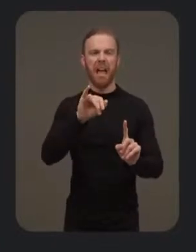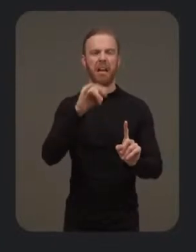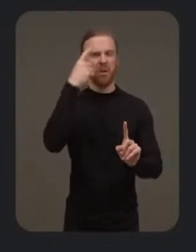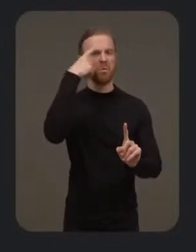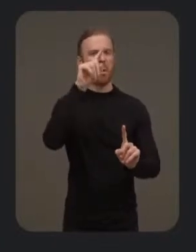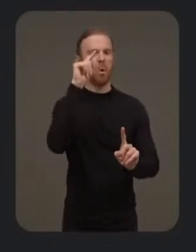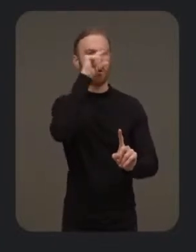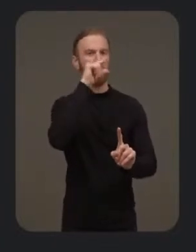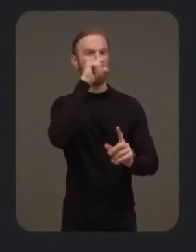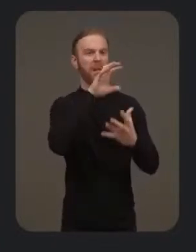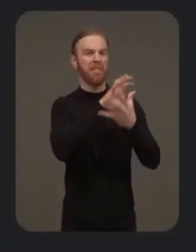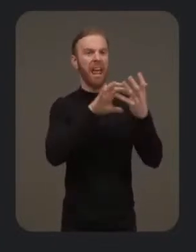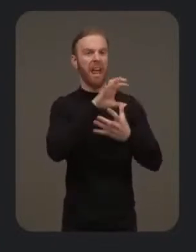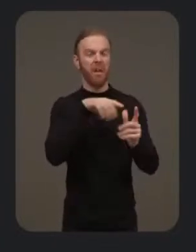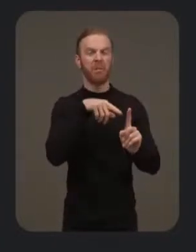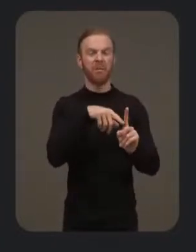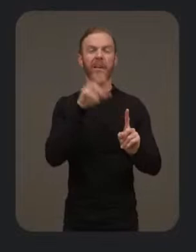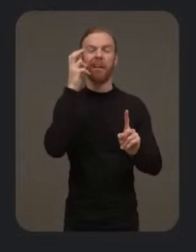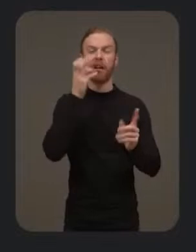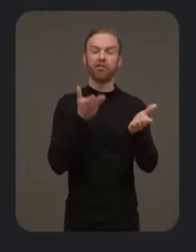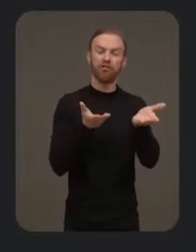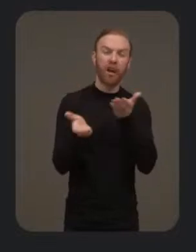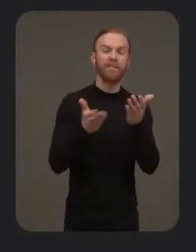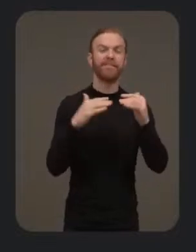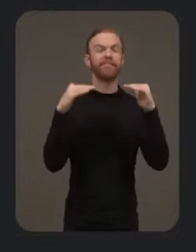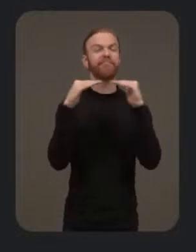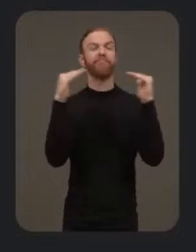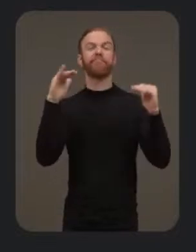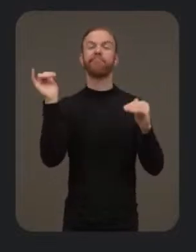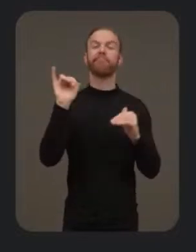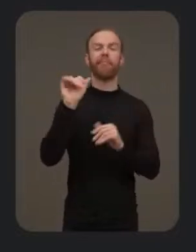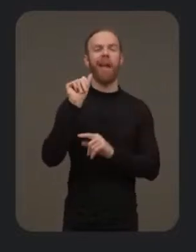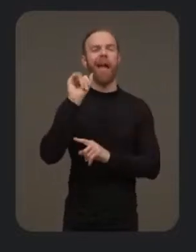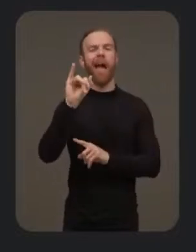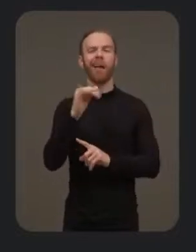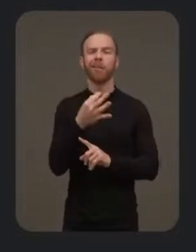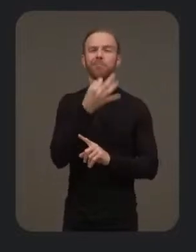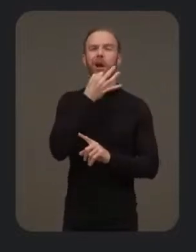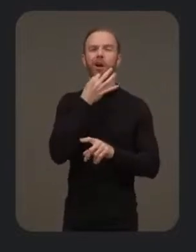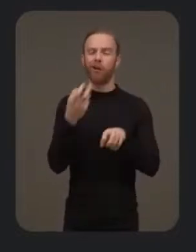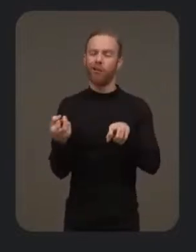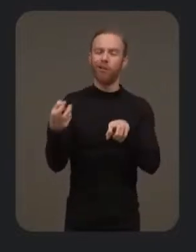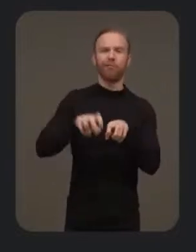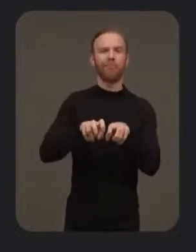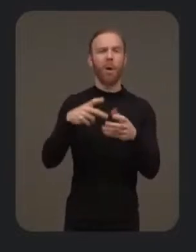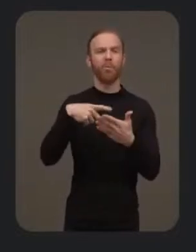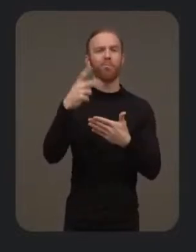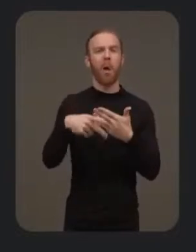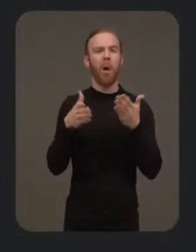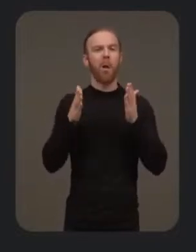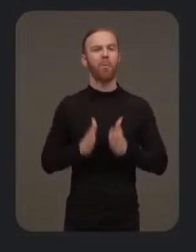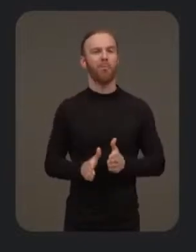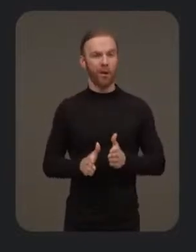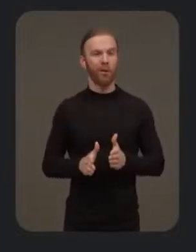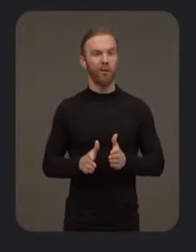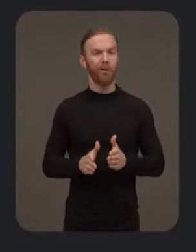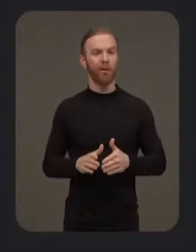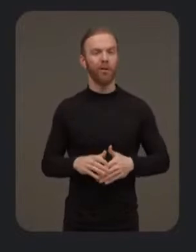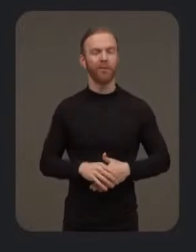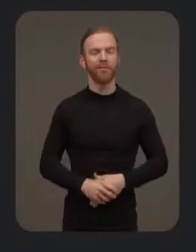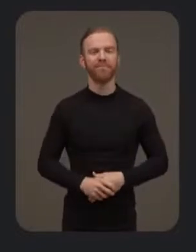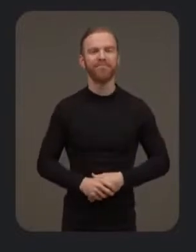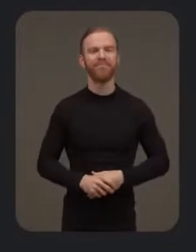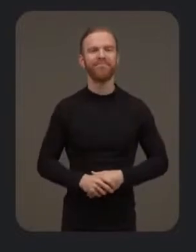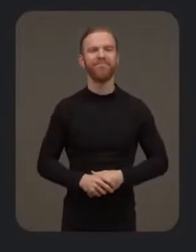is true with Duet AI for Google Cloud, which serves as an AI expert pair programmer.